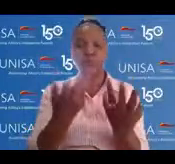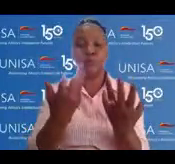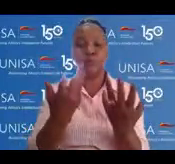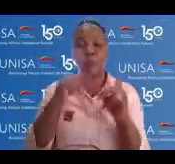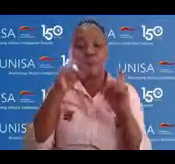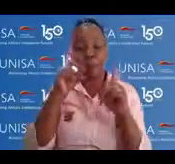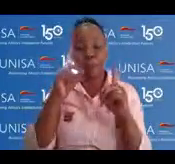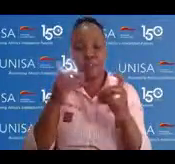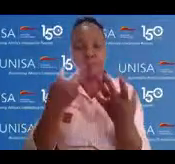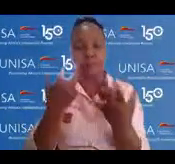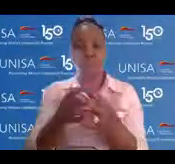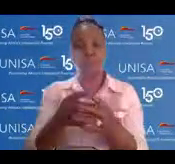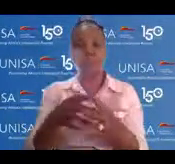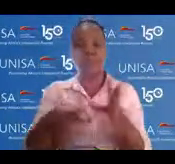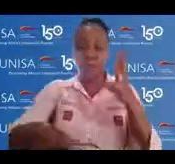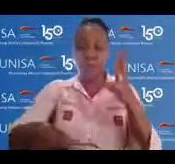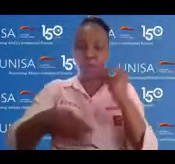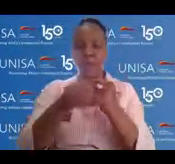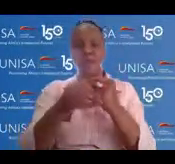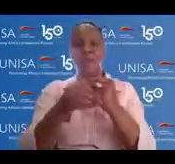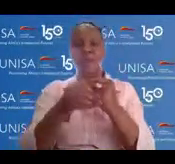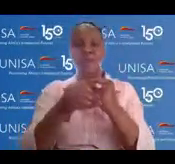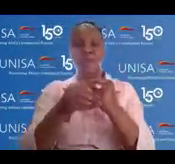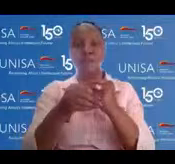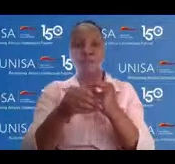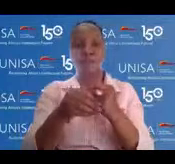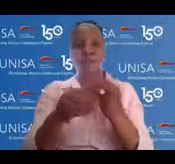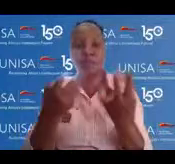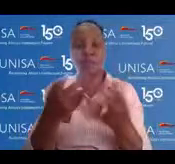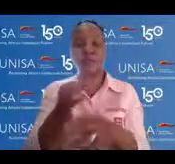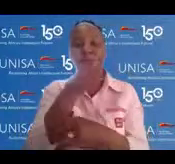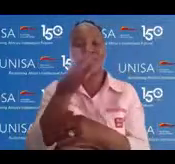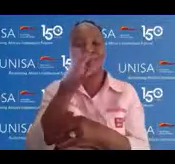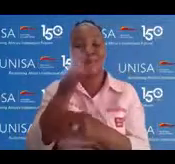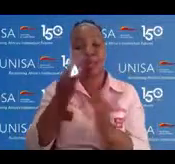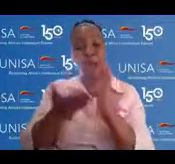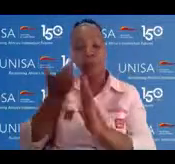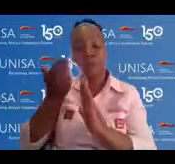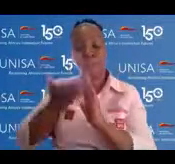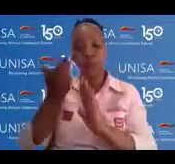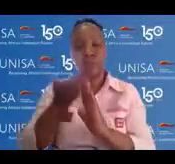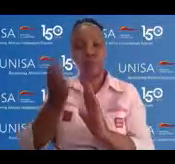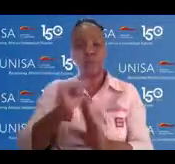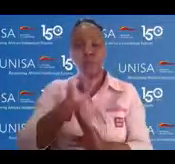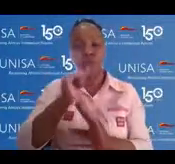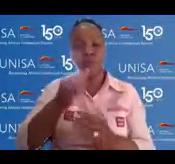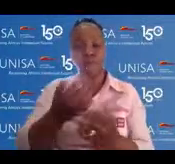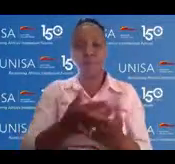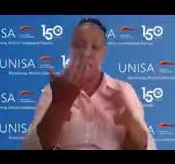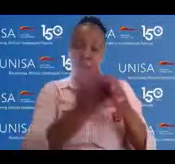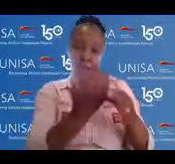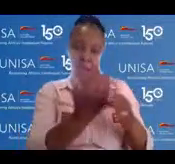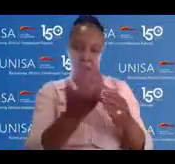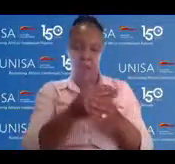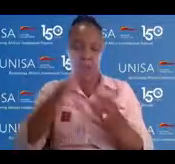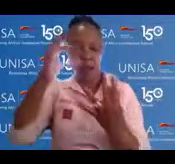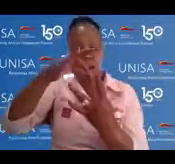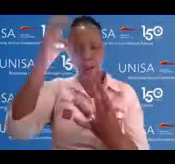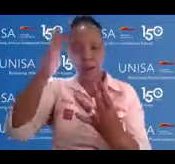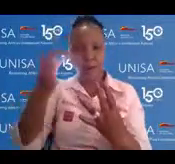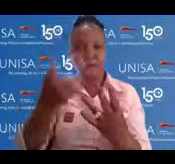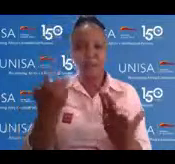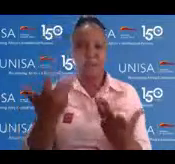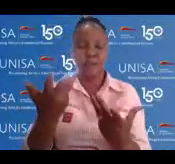add. And then it will say upload a file. Then you're going to choose on choose